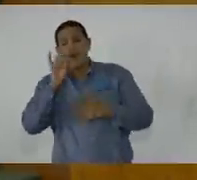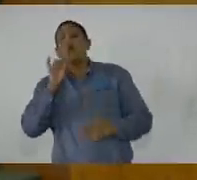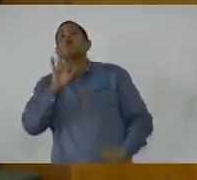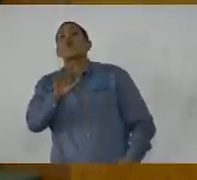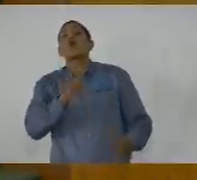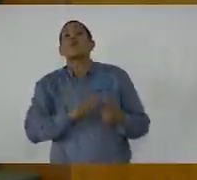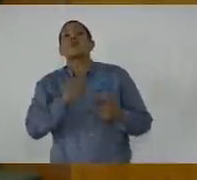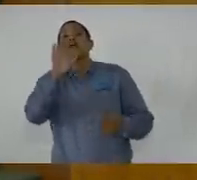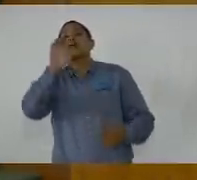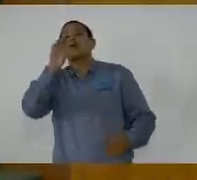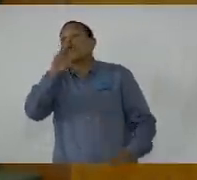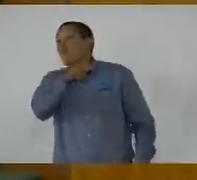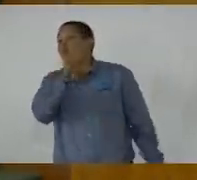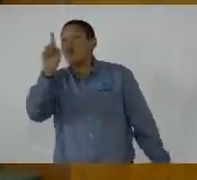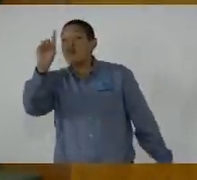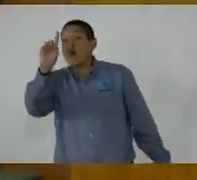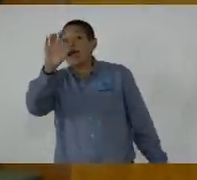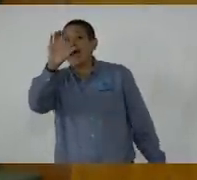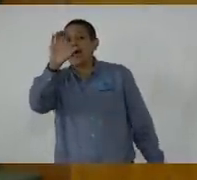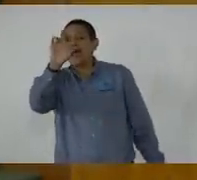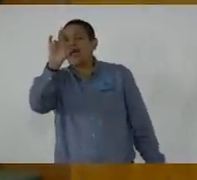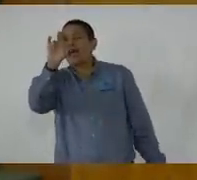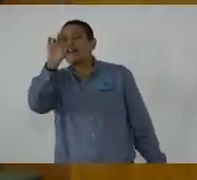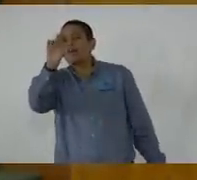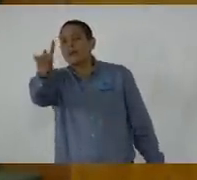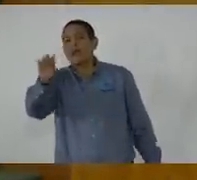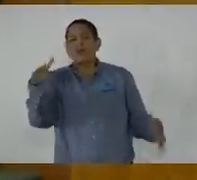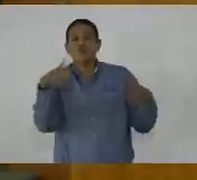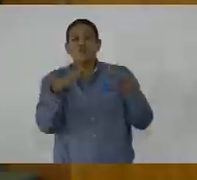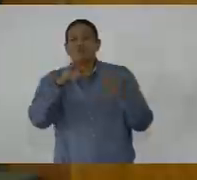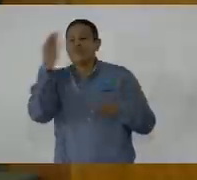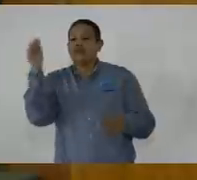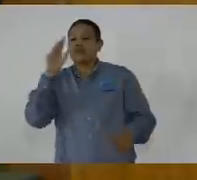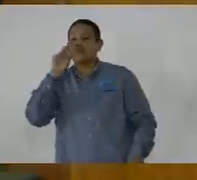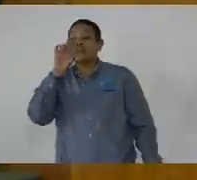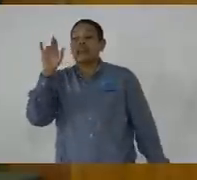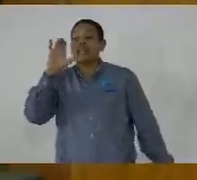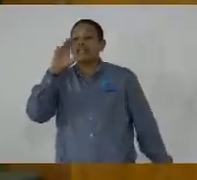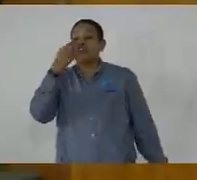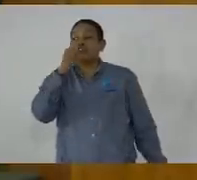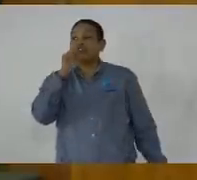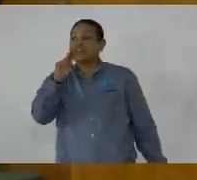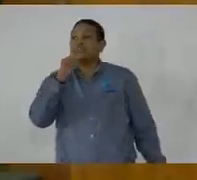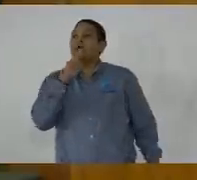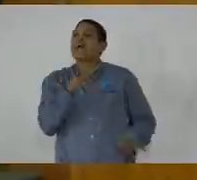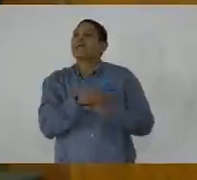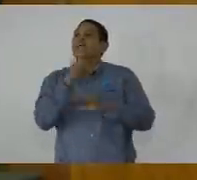and CEO of the Carimed Group of Companies, Mr. Glenn Christian, a